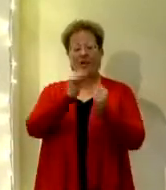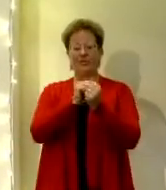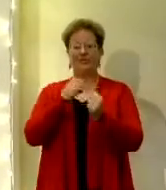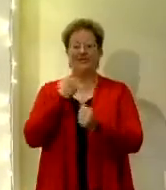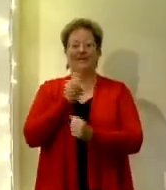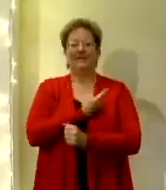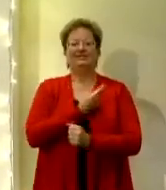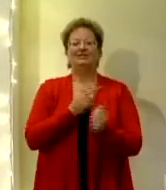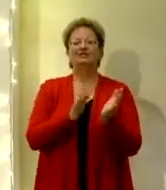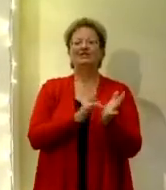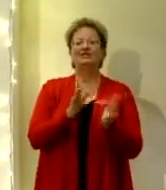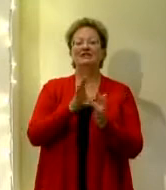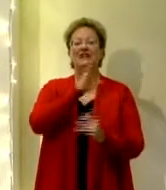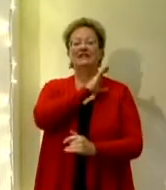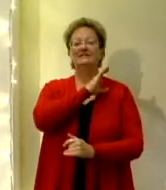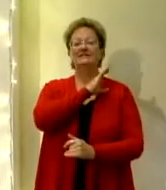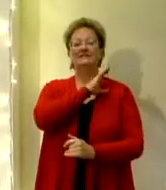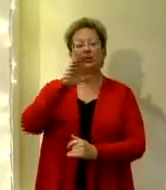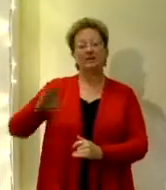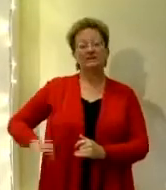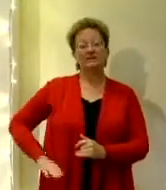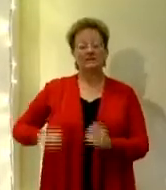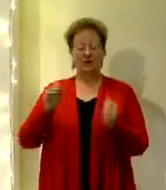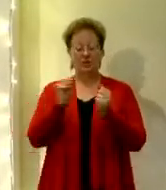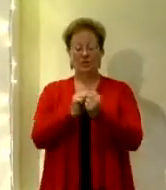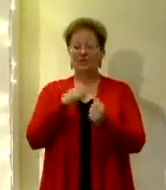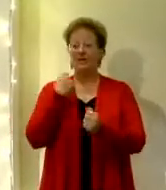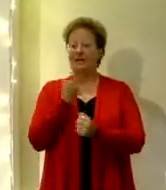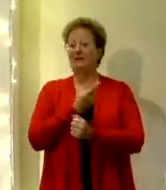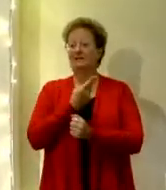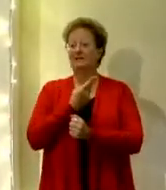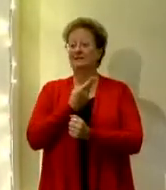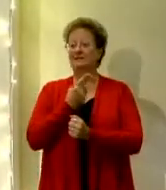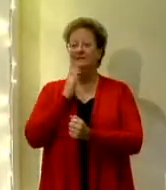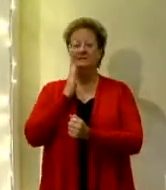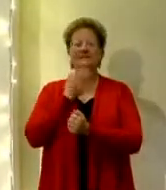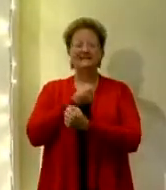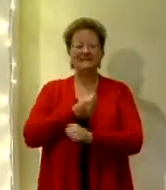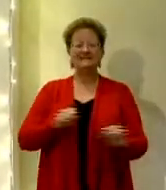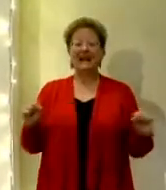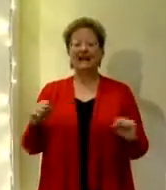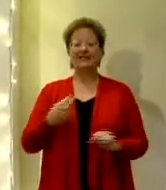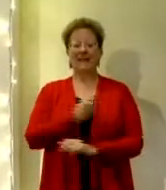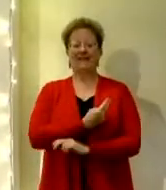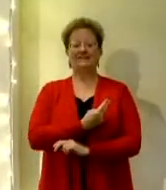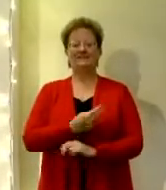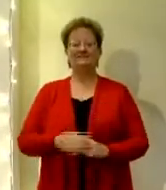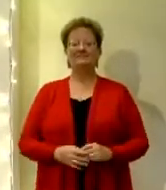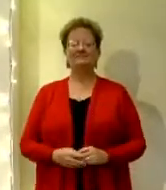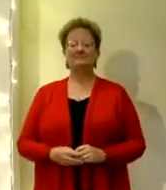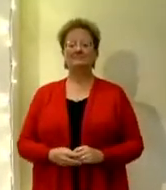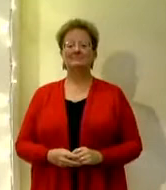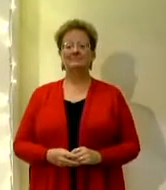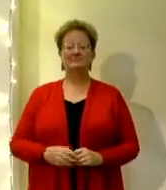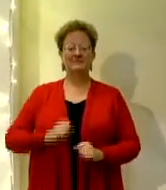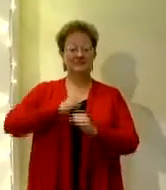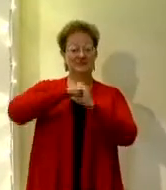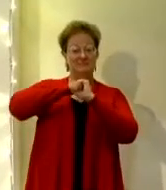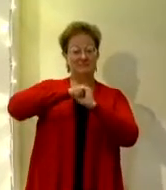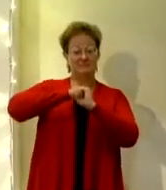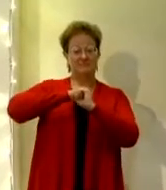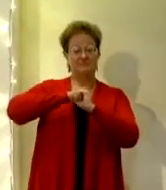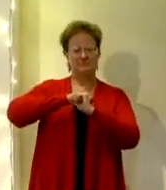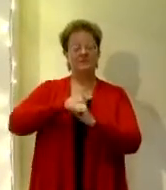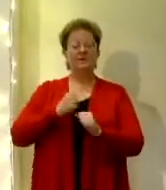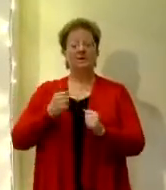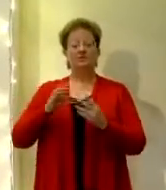us, Jesus Christ, is here with us, and he is here to save. To guard and protect this gospel against a world